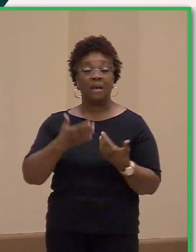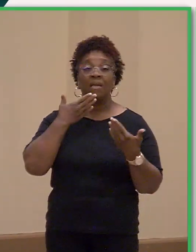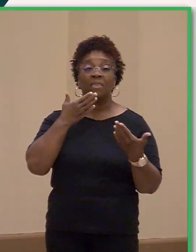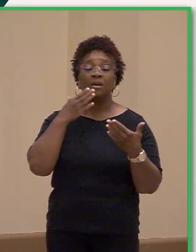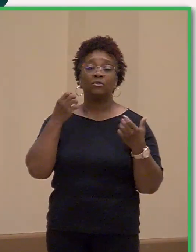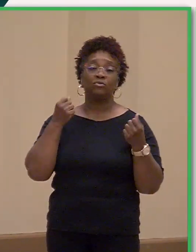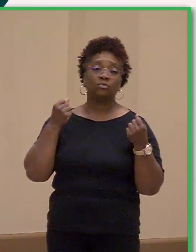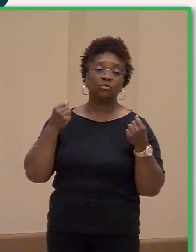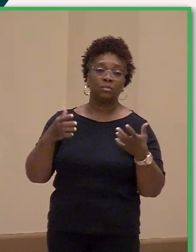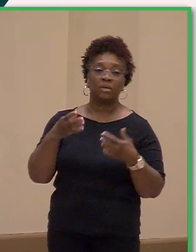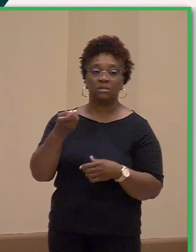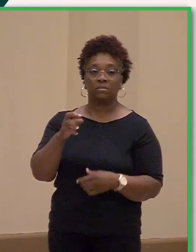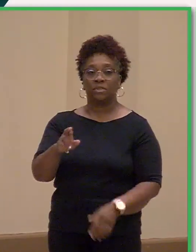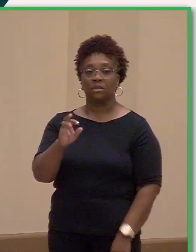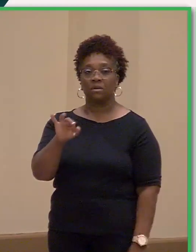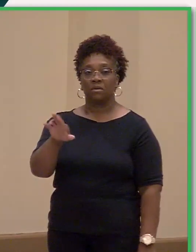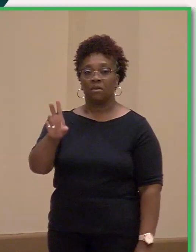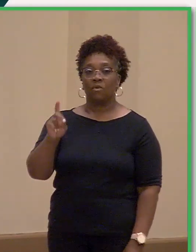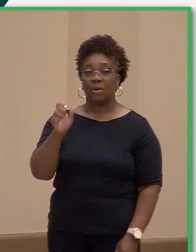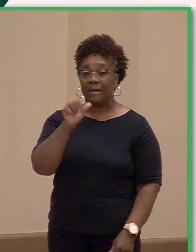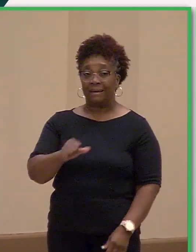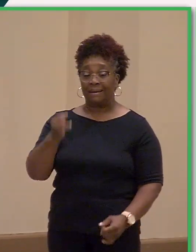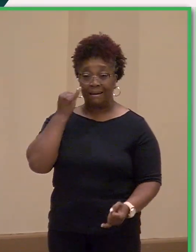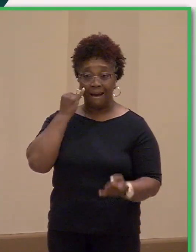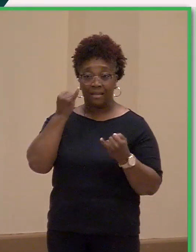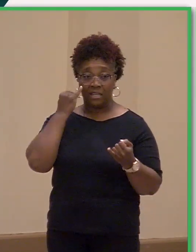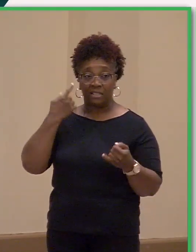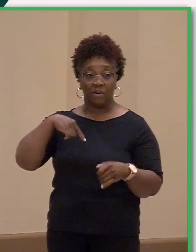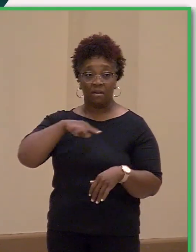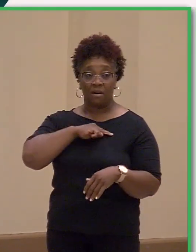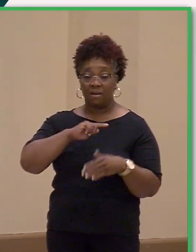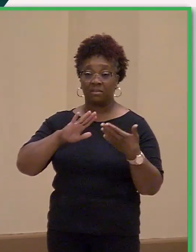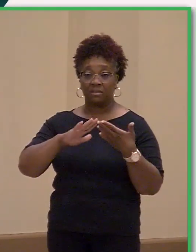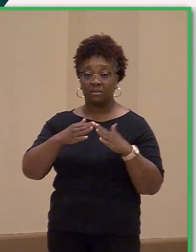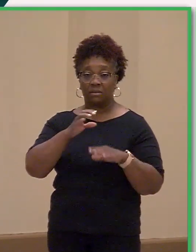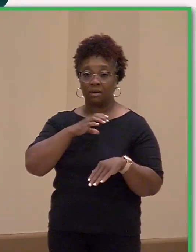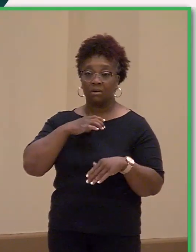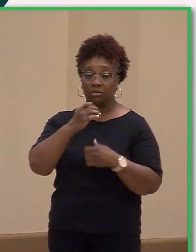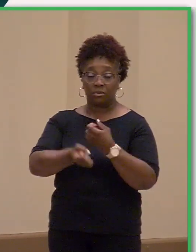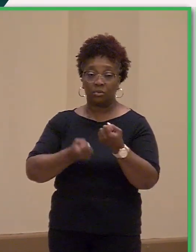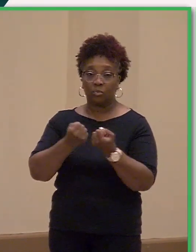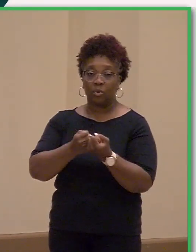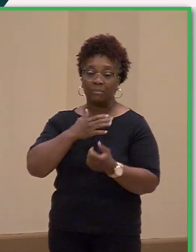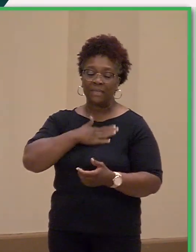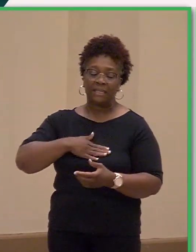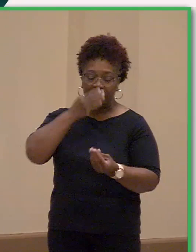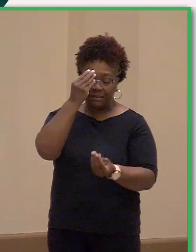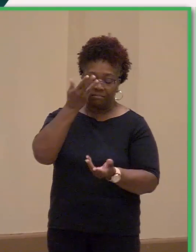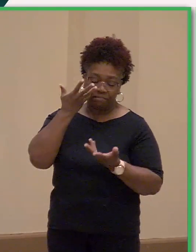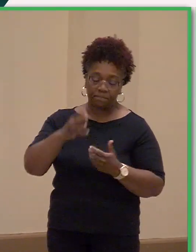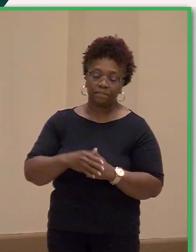Ford. And if you have any ideas for us as a council to support you, please let us know, sir. And if there are specific areas with the